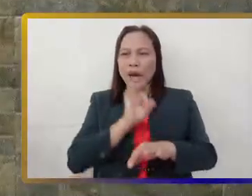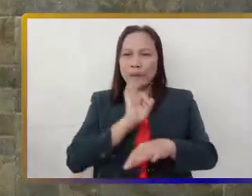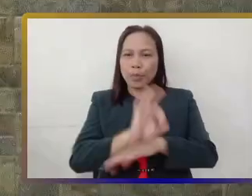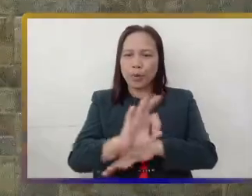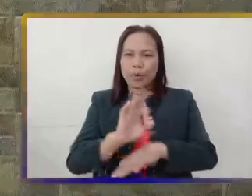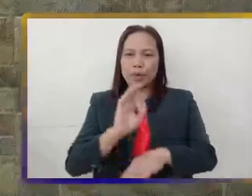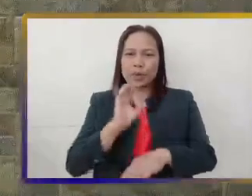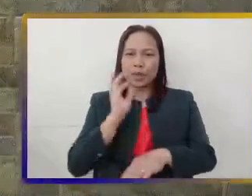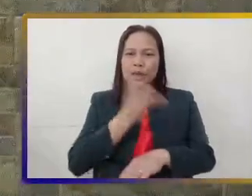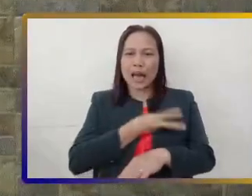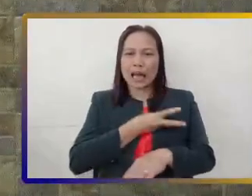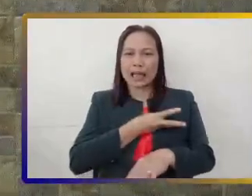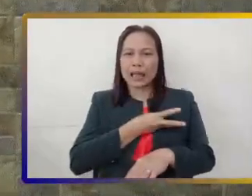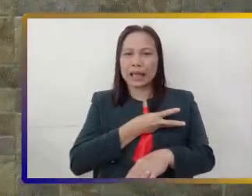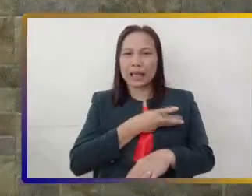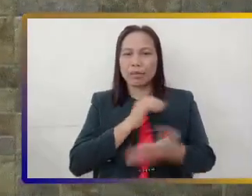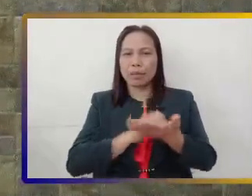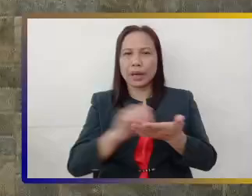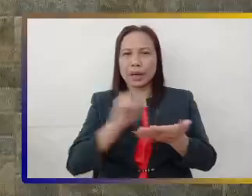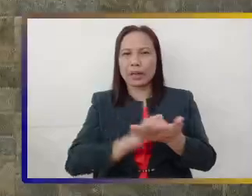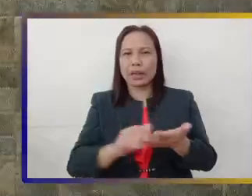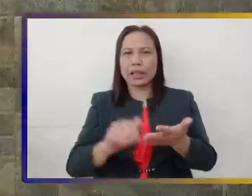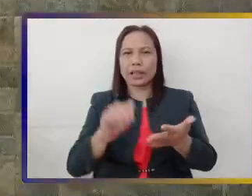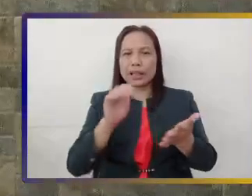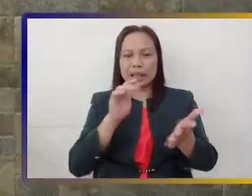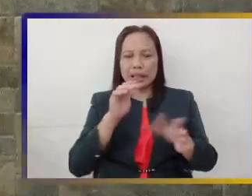rti biblical christianityuditor